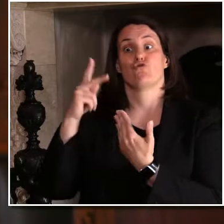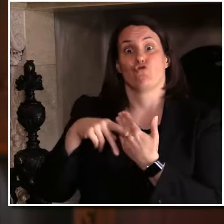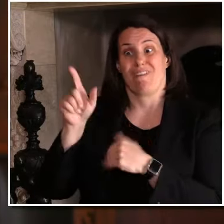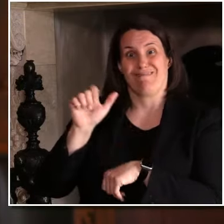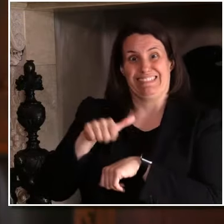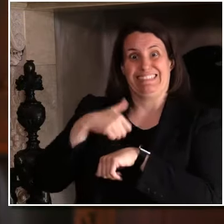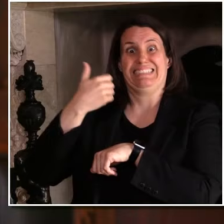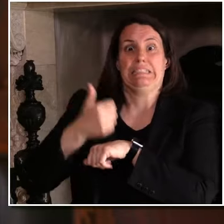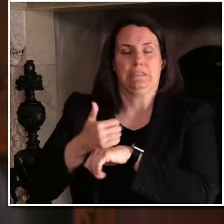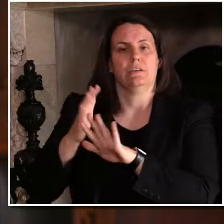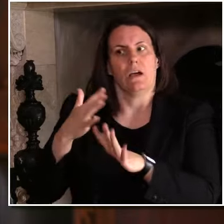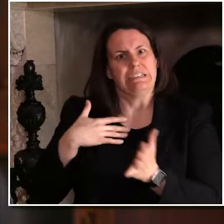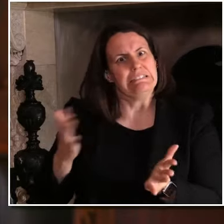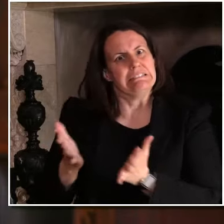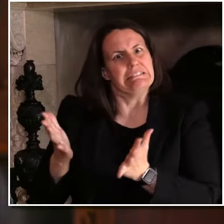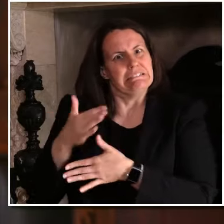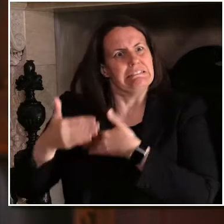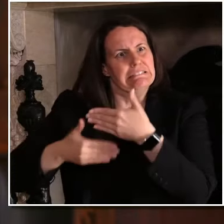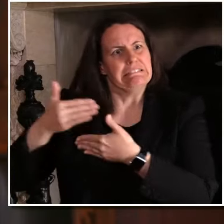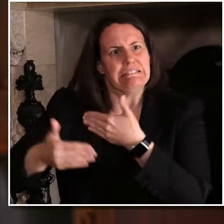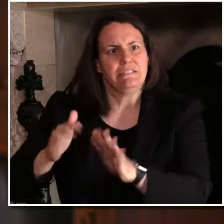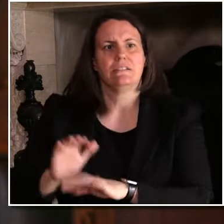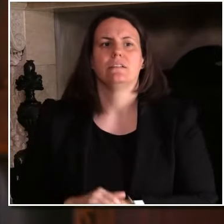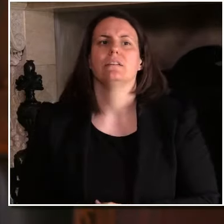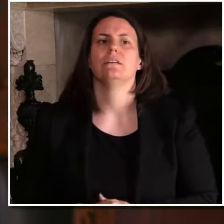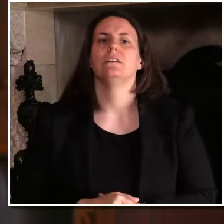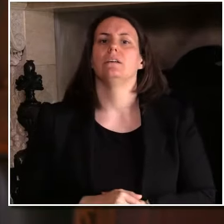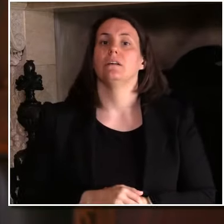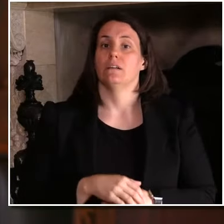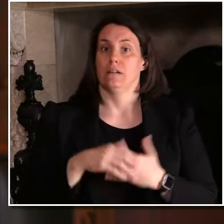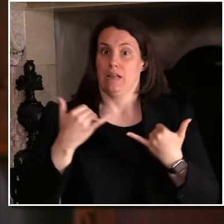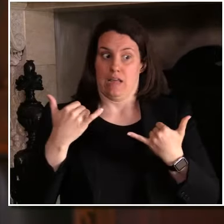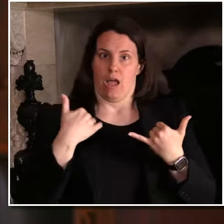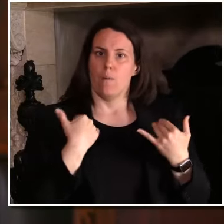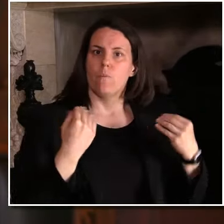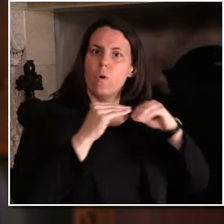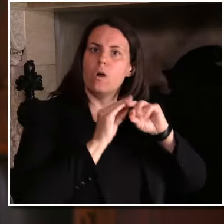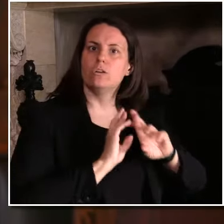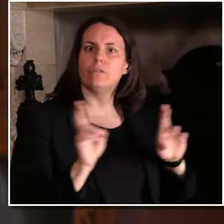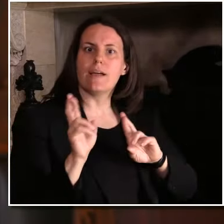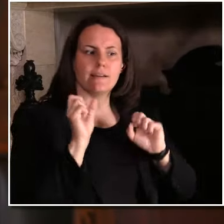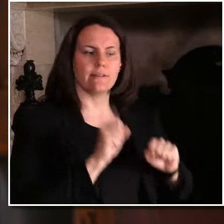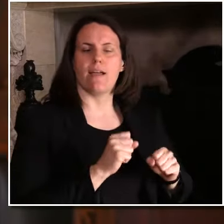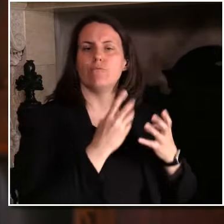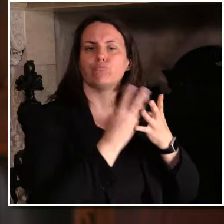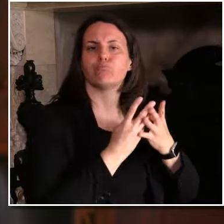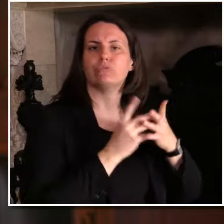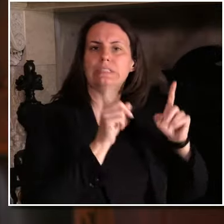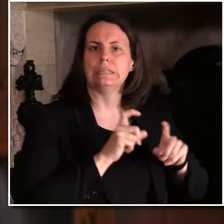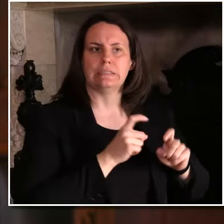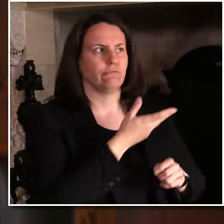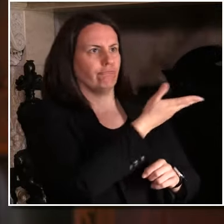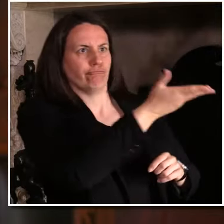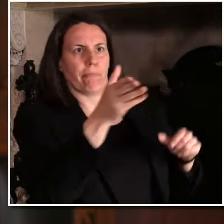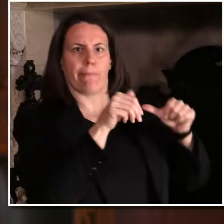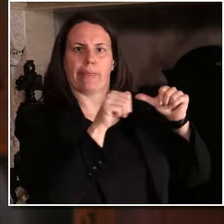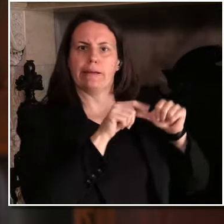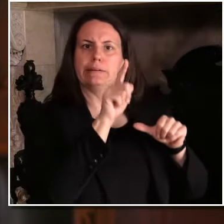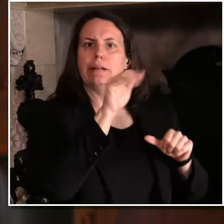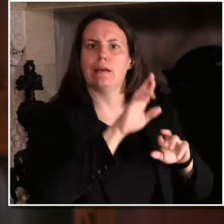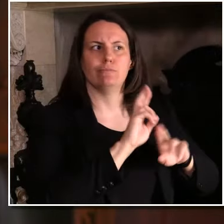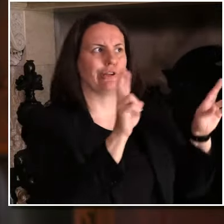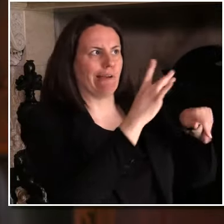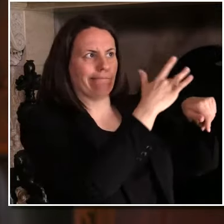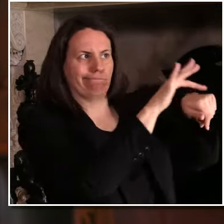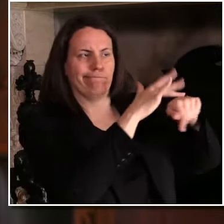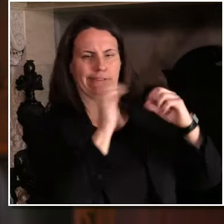of the virus. As we continue to make progress with more and more testing available, we are also working to increase our